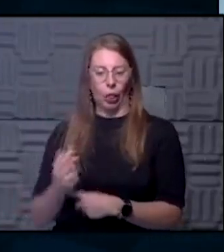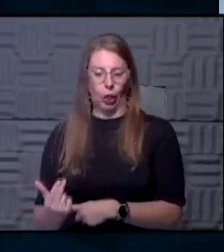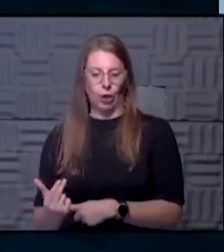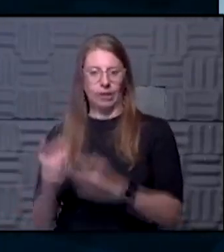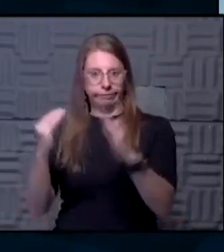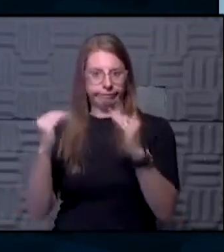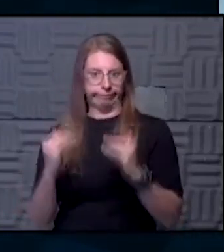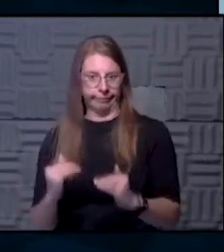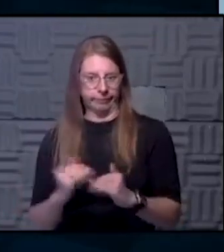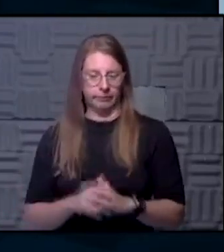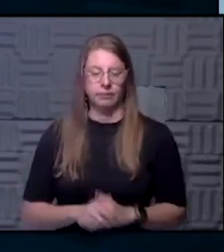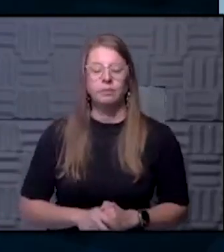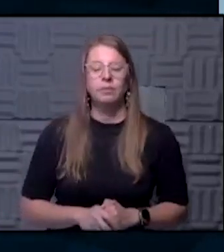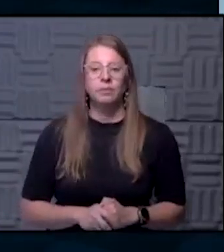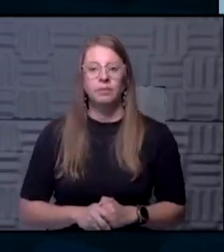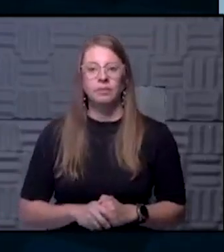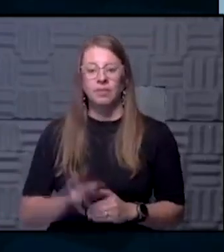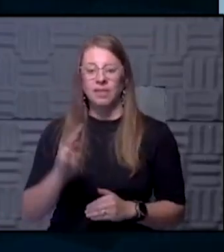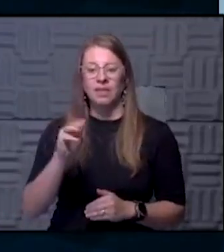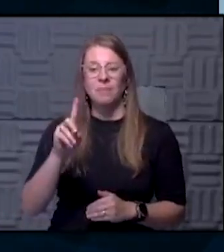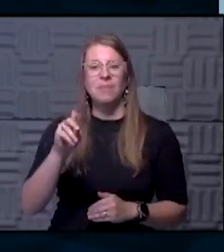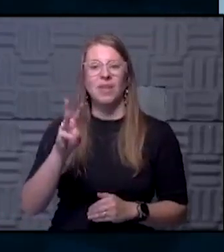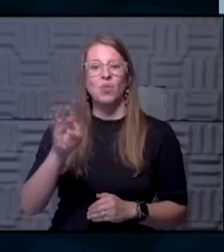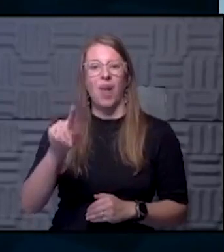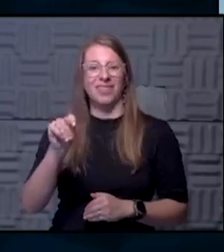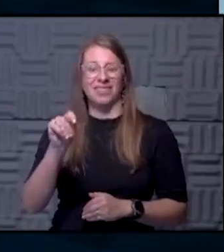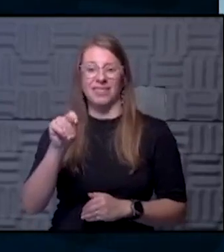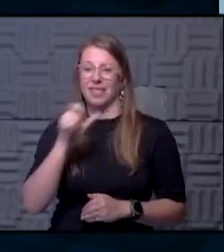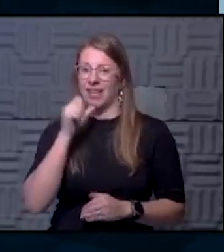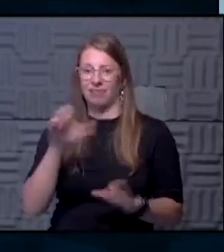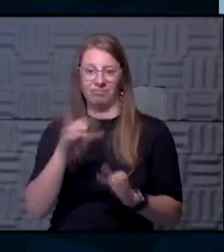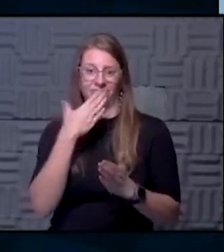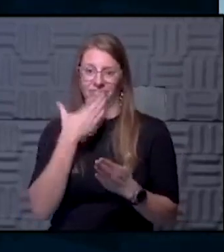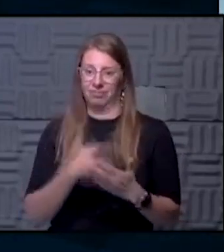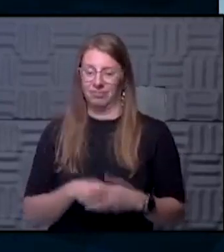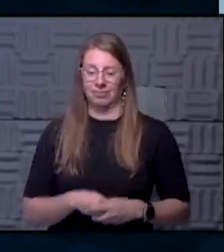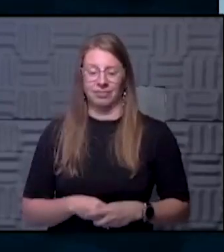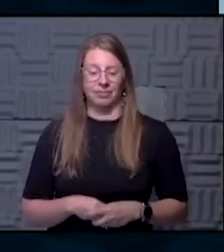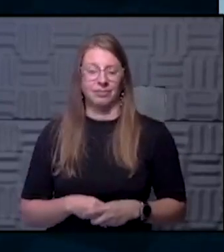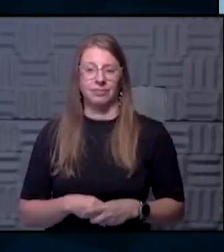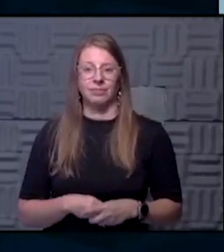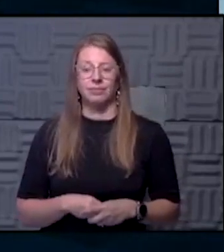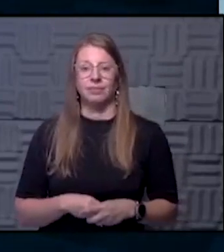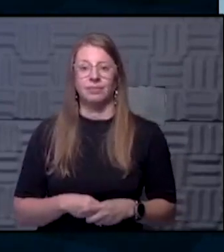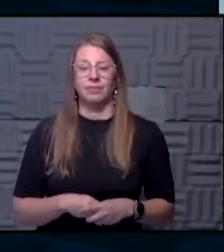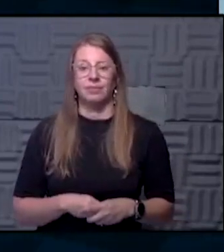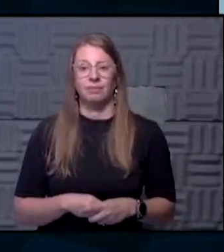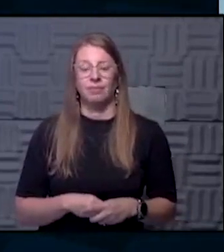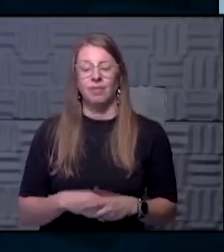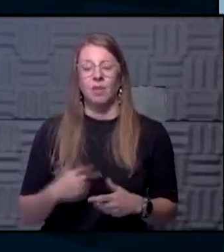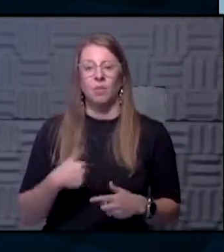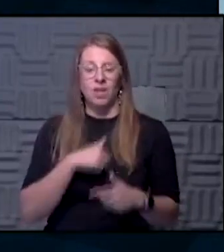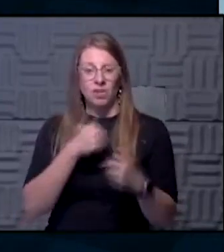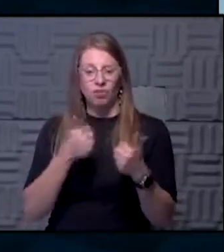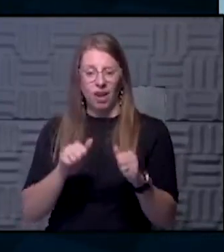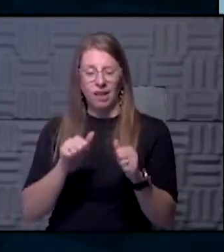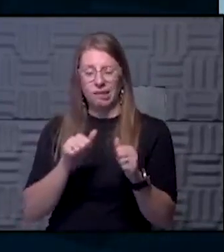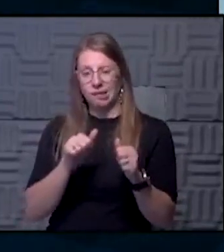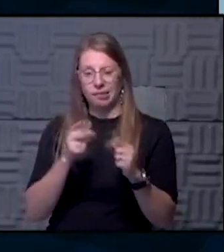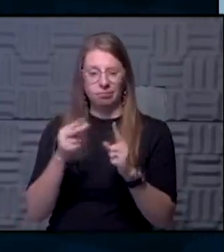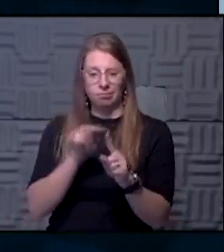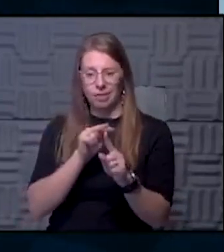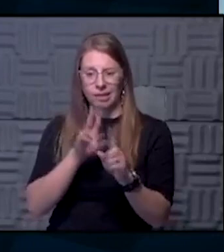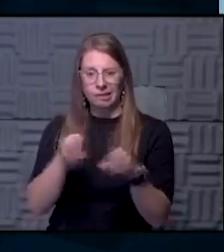13th on the list, so the Midwest is not doing so well. The way we try to look at that is we do put out the